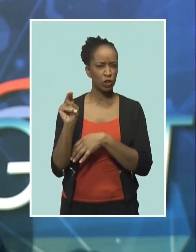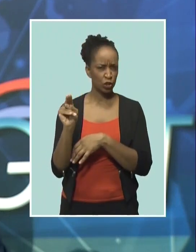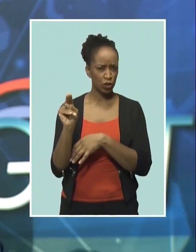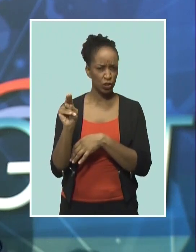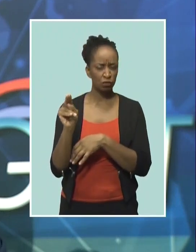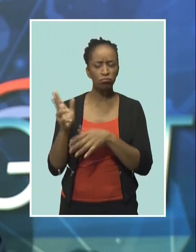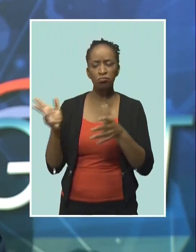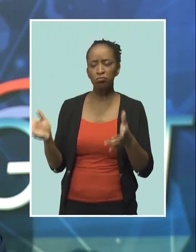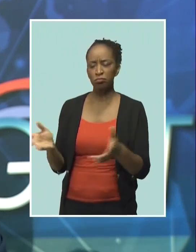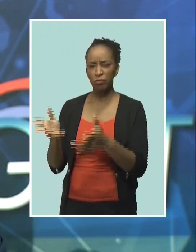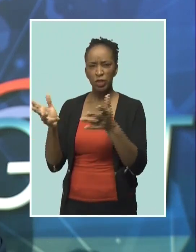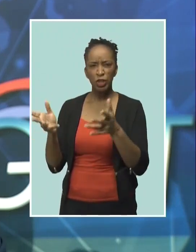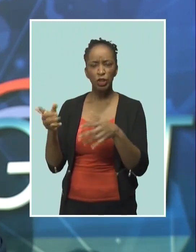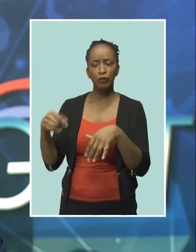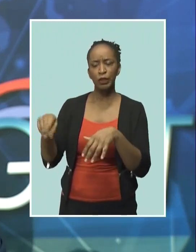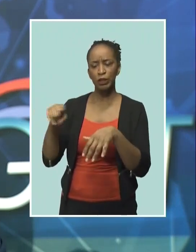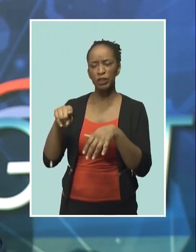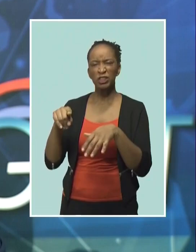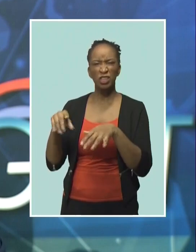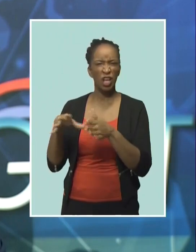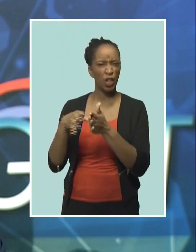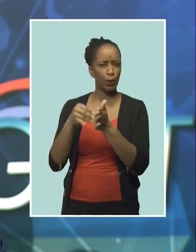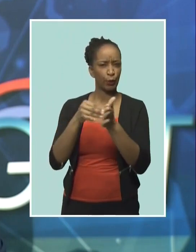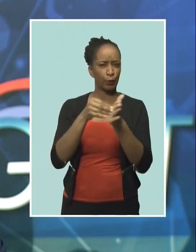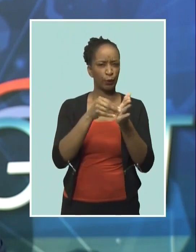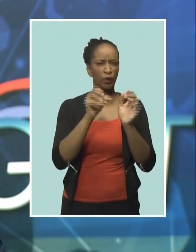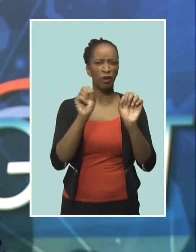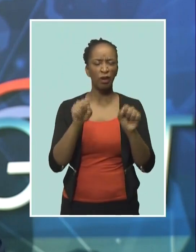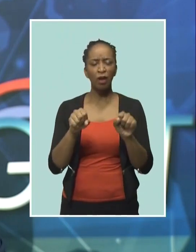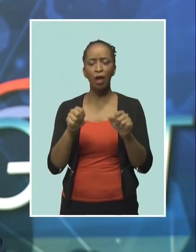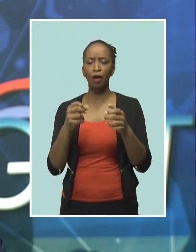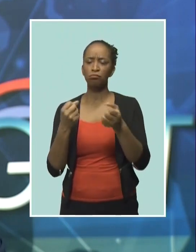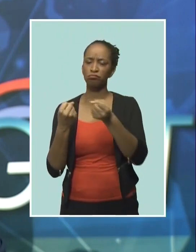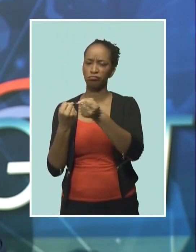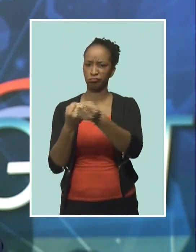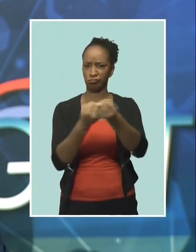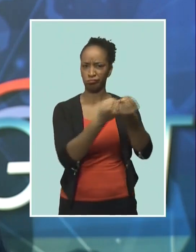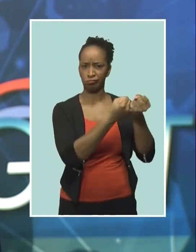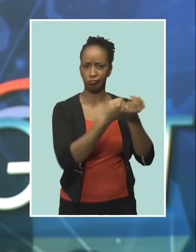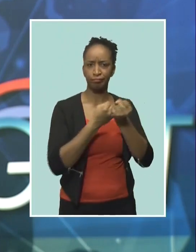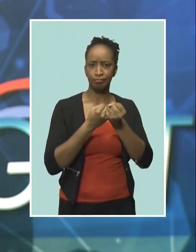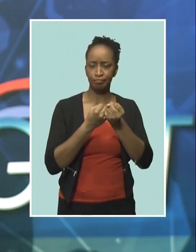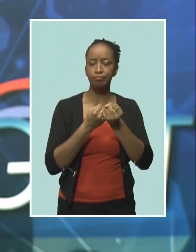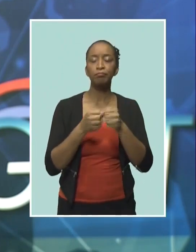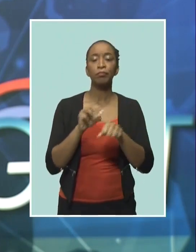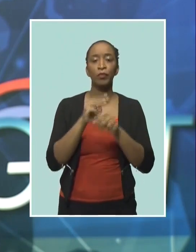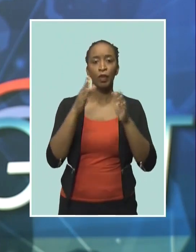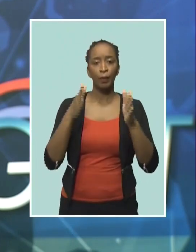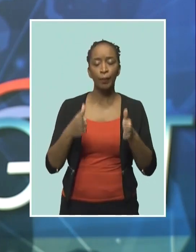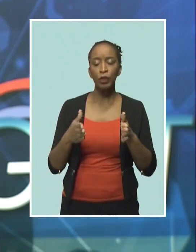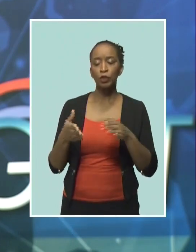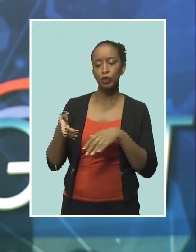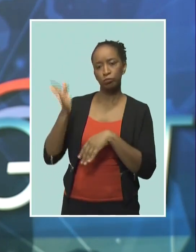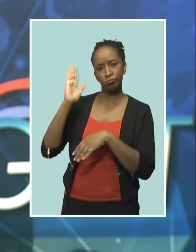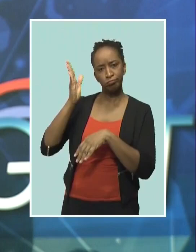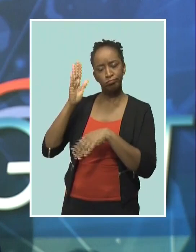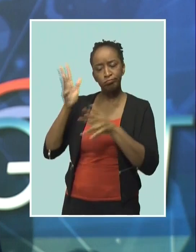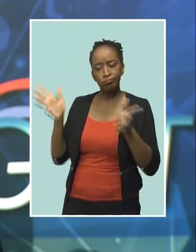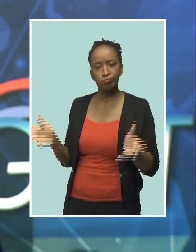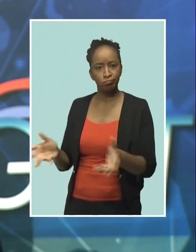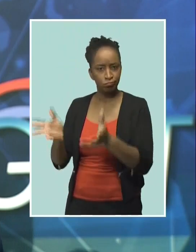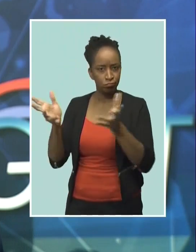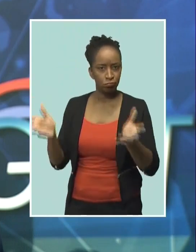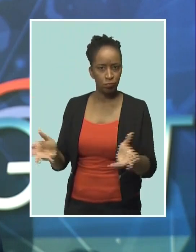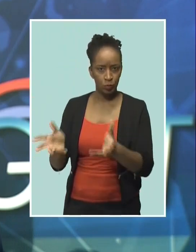contribute to the world. Minister in the Ministry of Economic Affairs and Investment, Senator Chad Blackman, has given that advice, noting that government